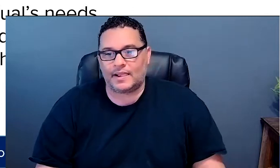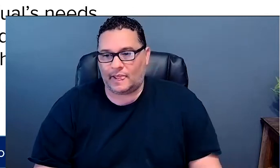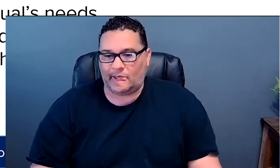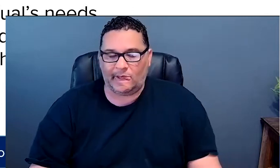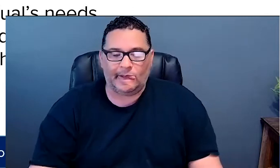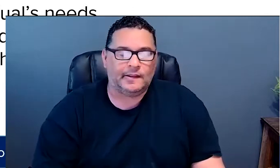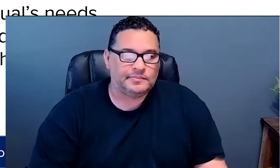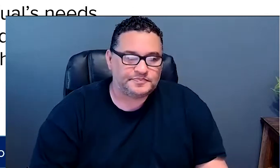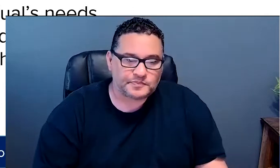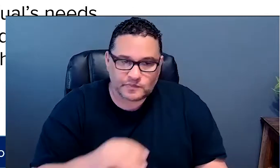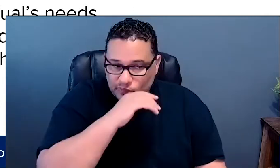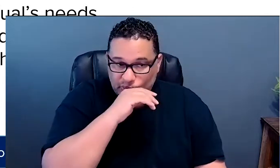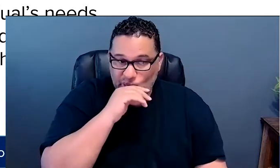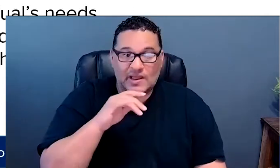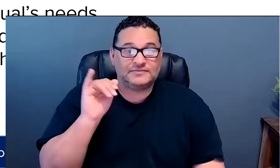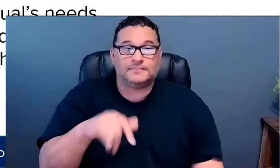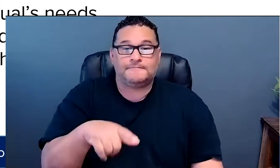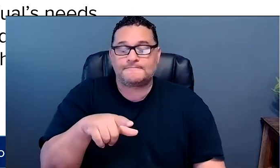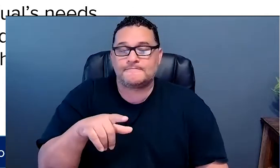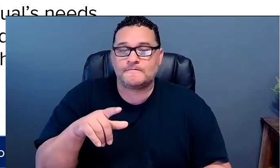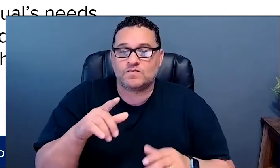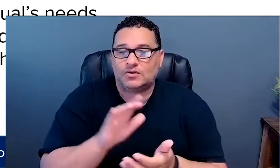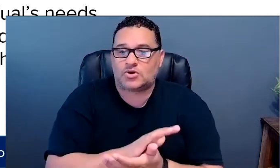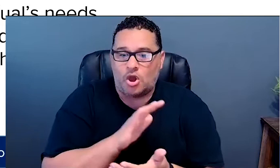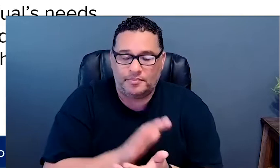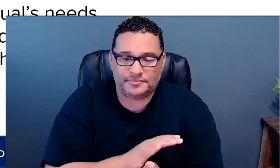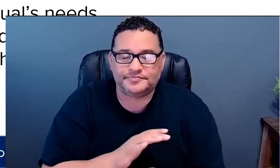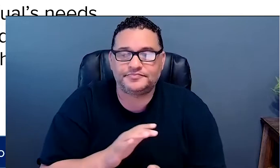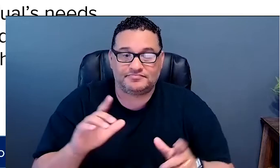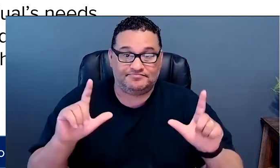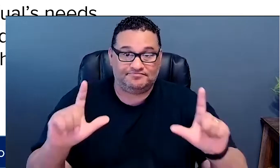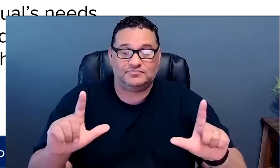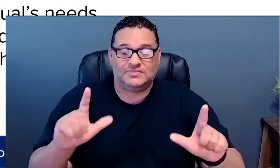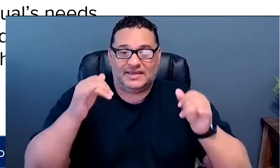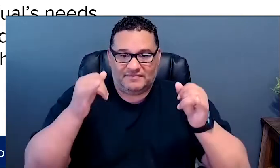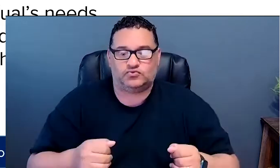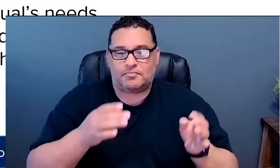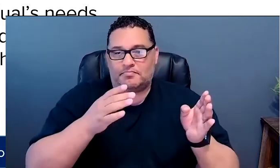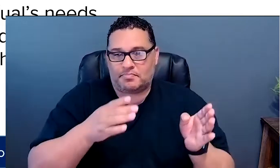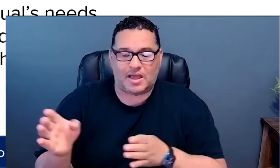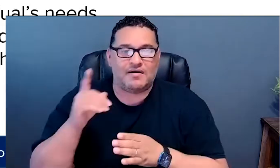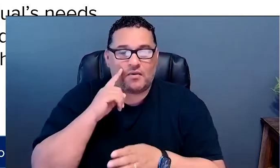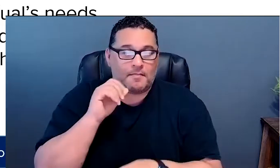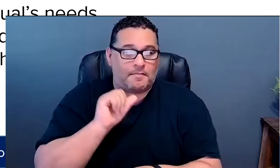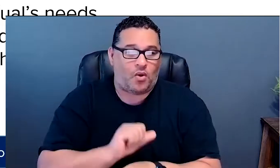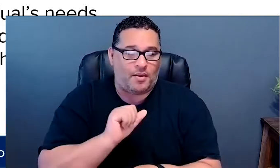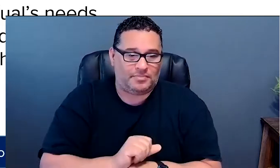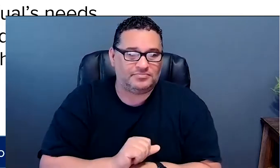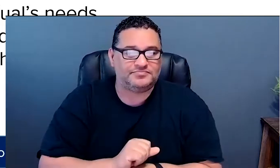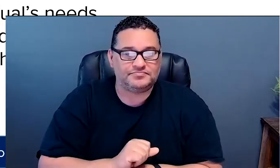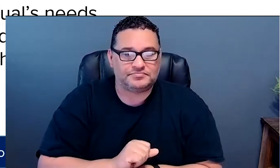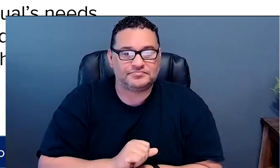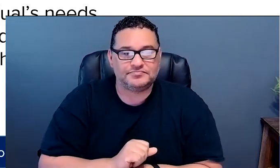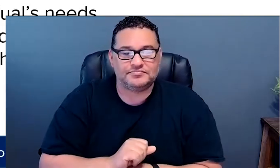So this is the document. The Individualized Plan for Employment is the document that creates all